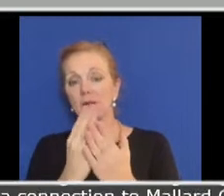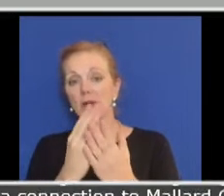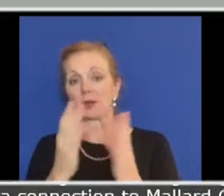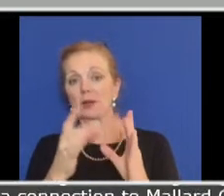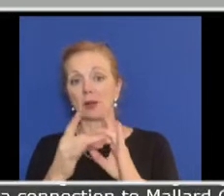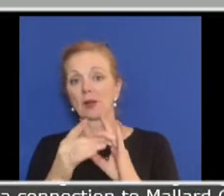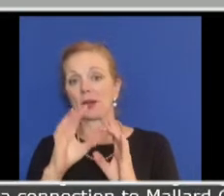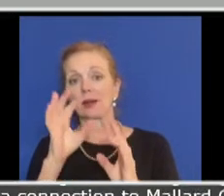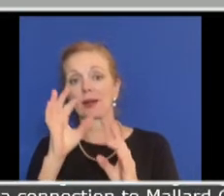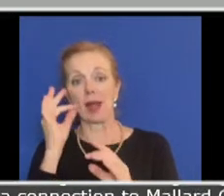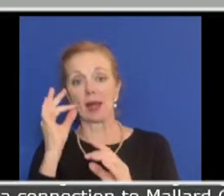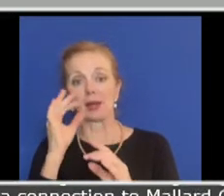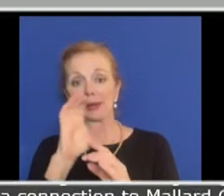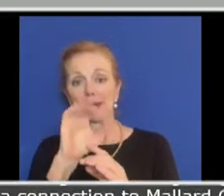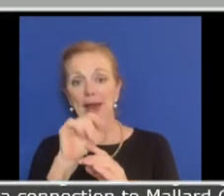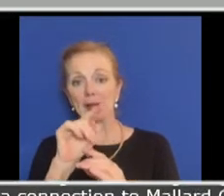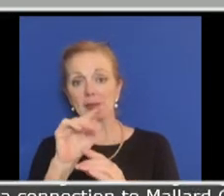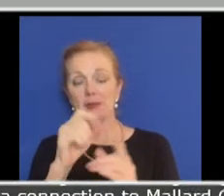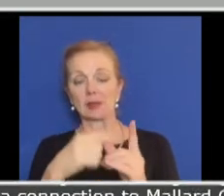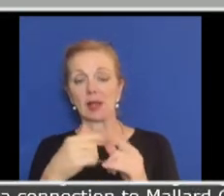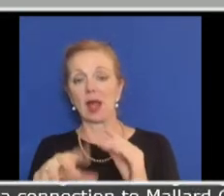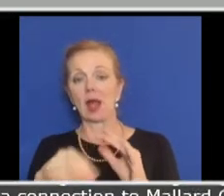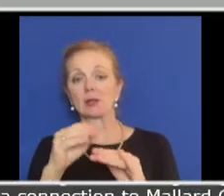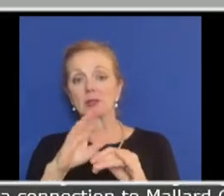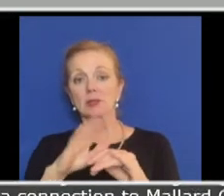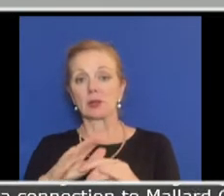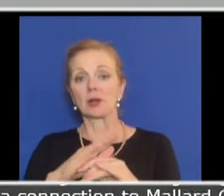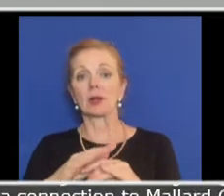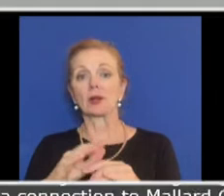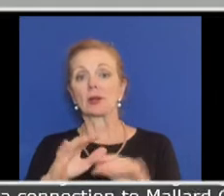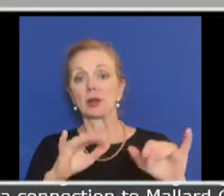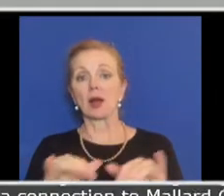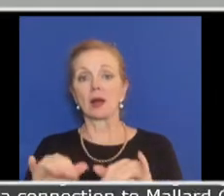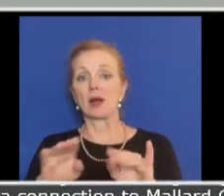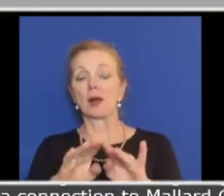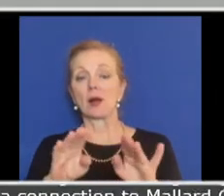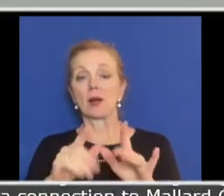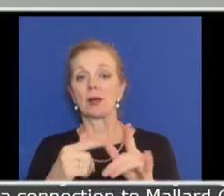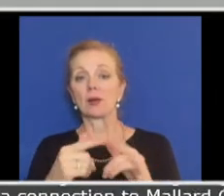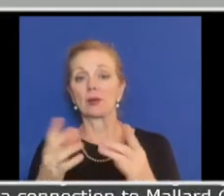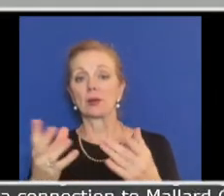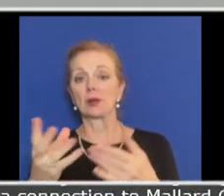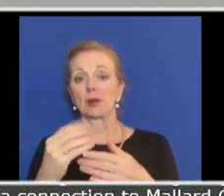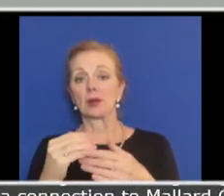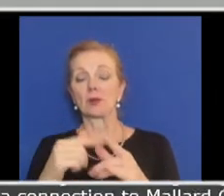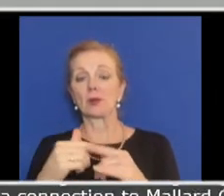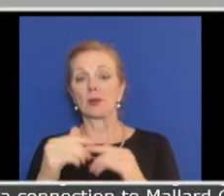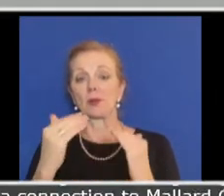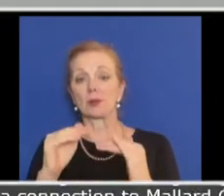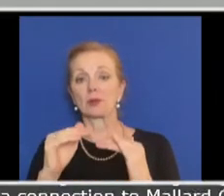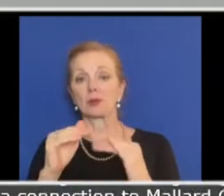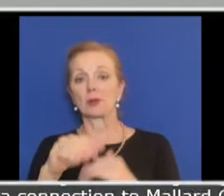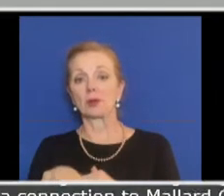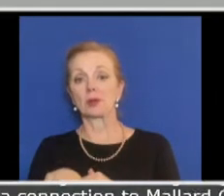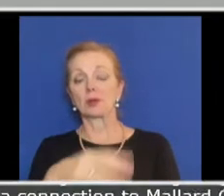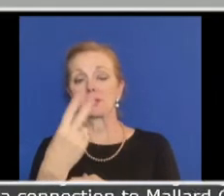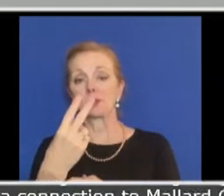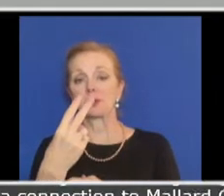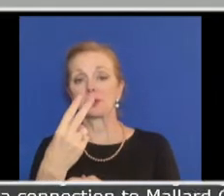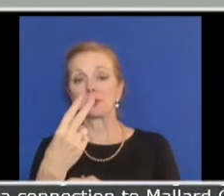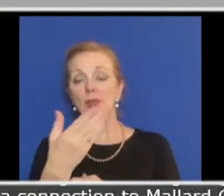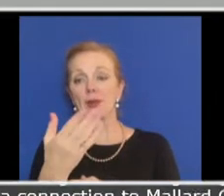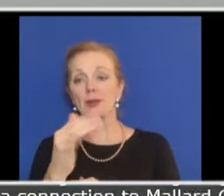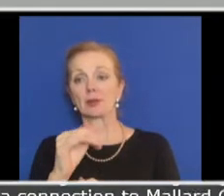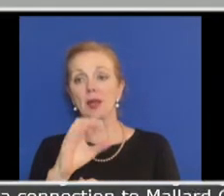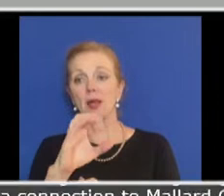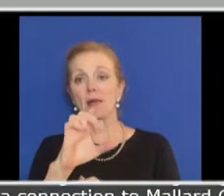would commit to providing an outdoor amenity area and or common open space areas which would include a minimum of at least two of things such as a